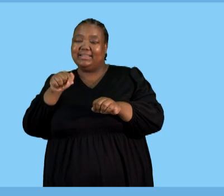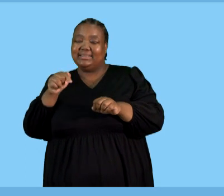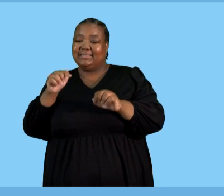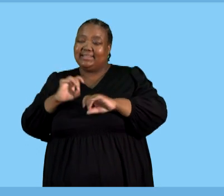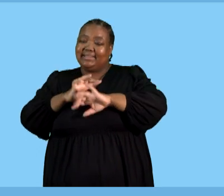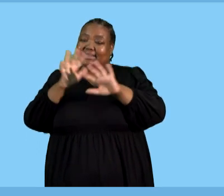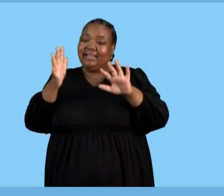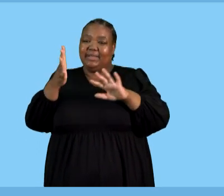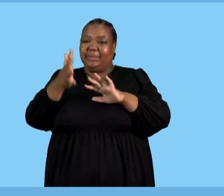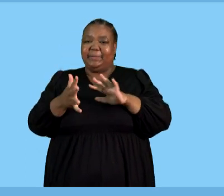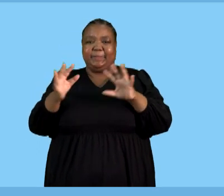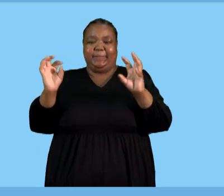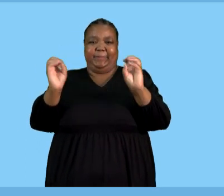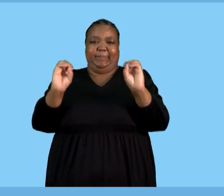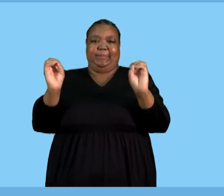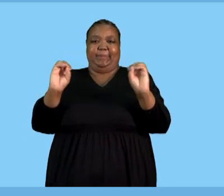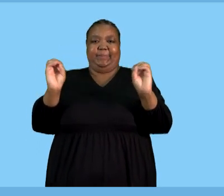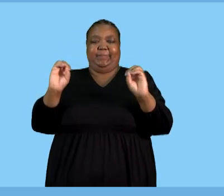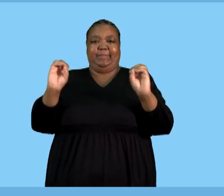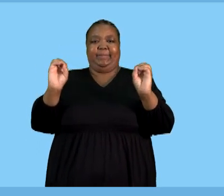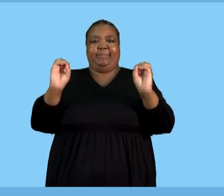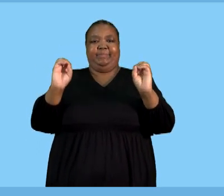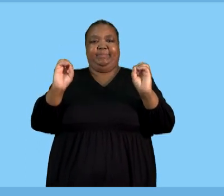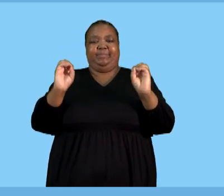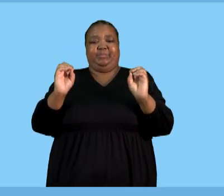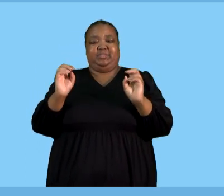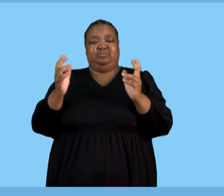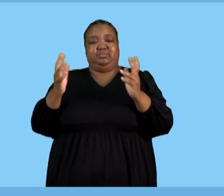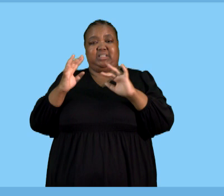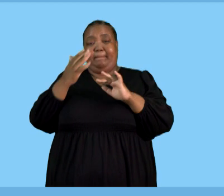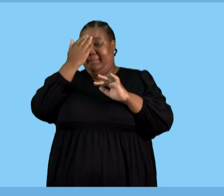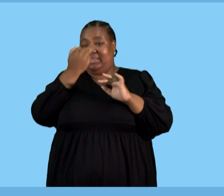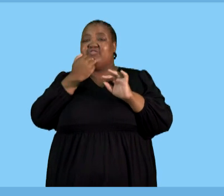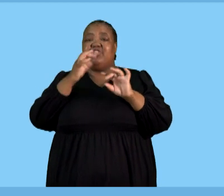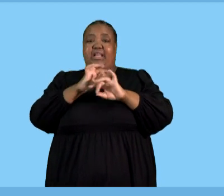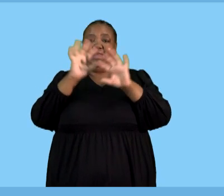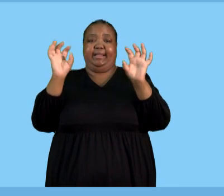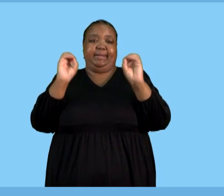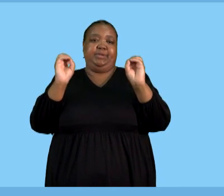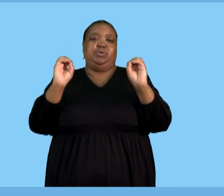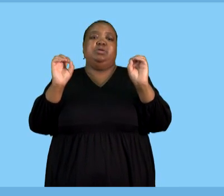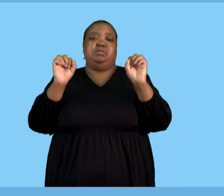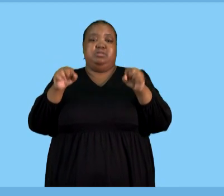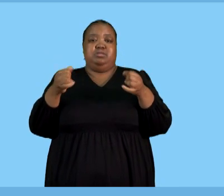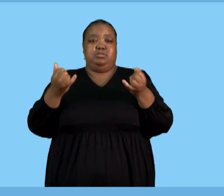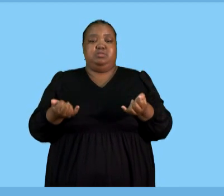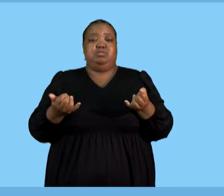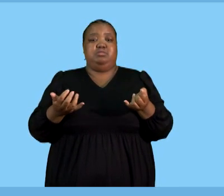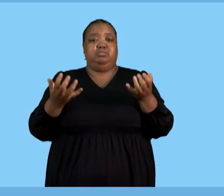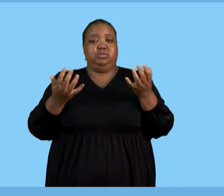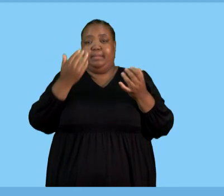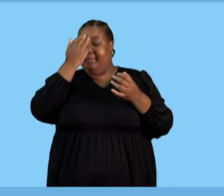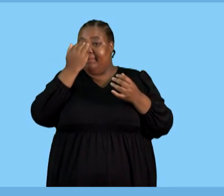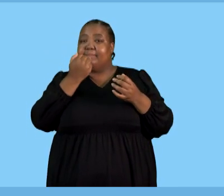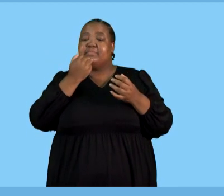not going to be, or on this particular diagram here, it is not going to be a clear picture. And because of that, the picture that is formed from